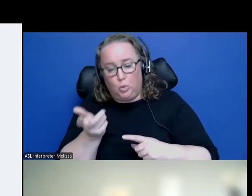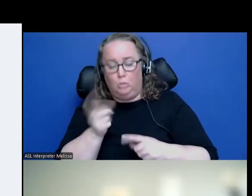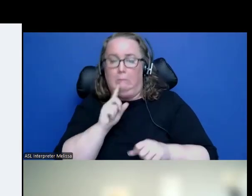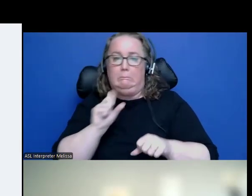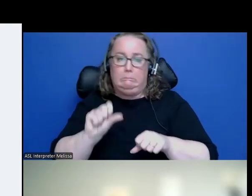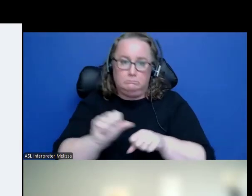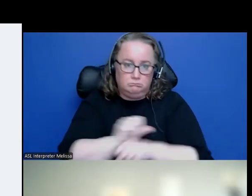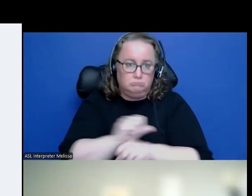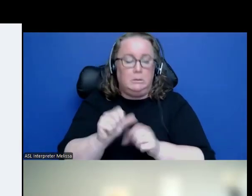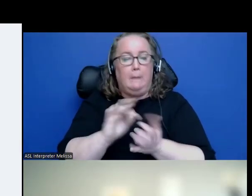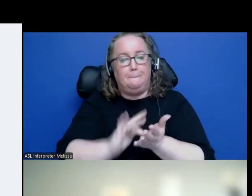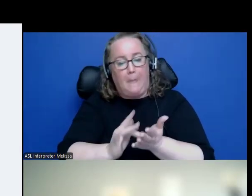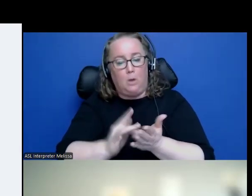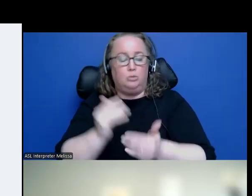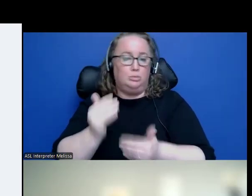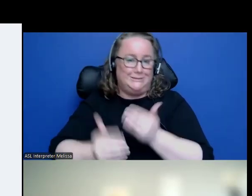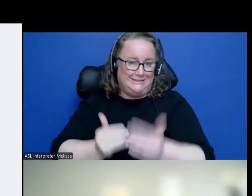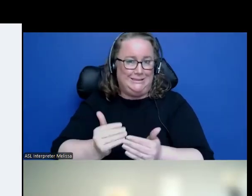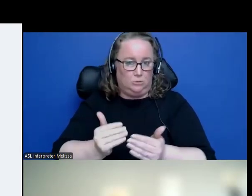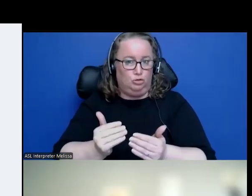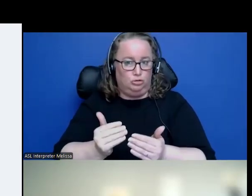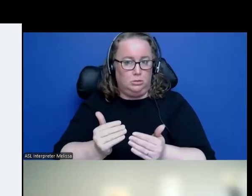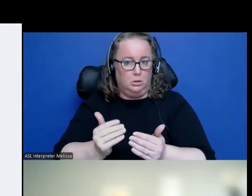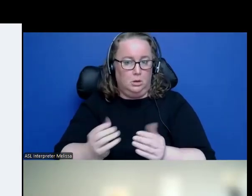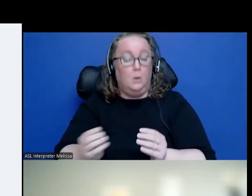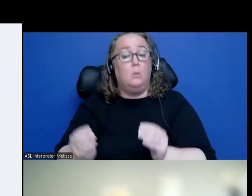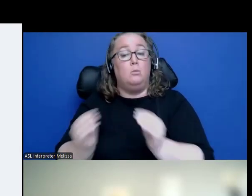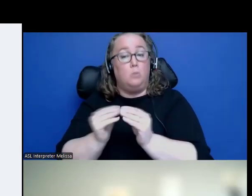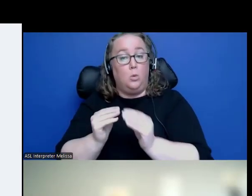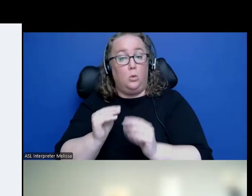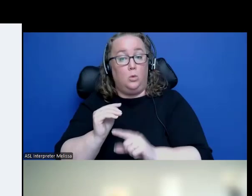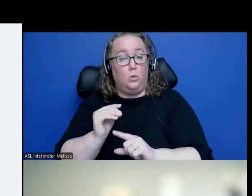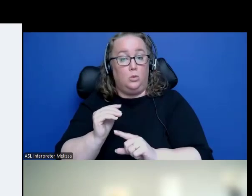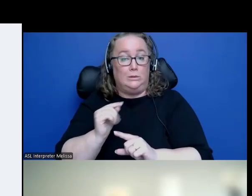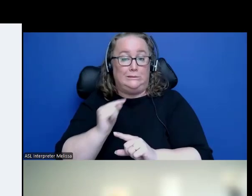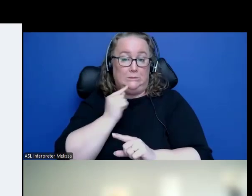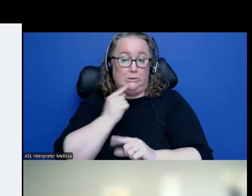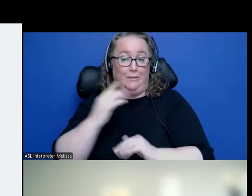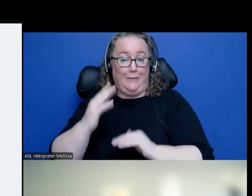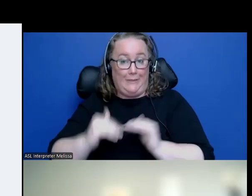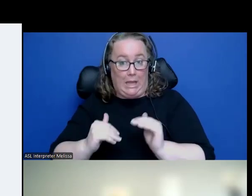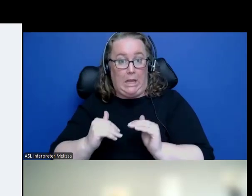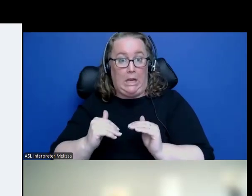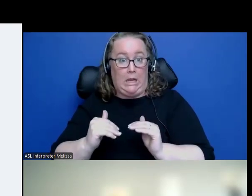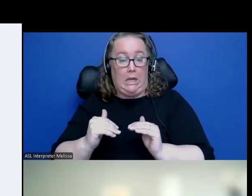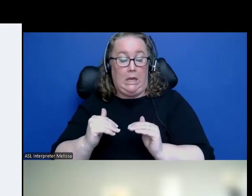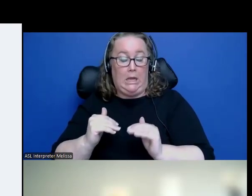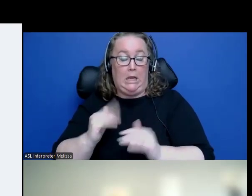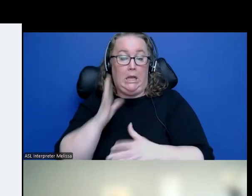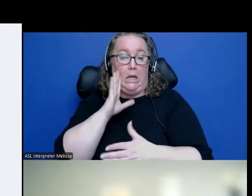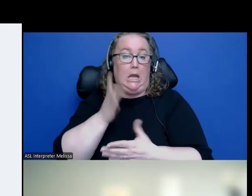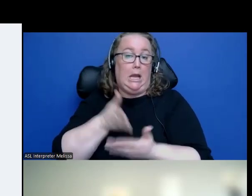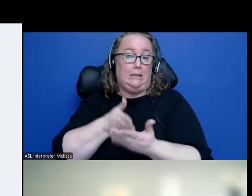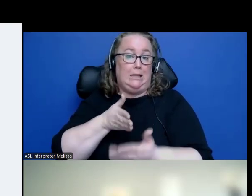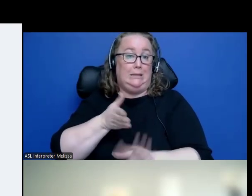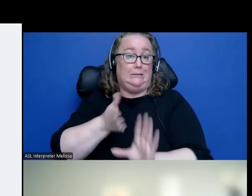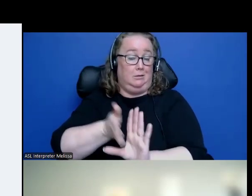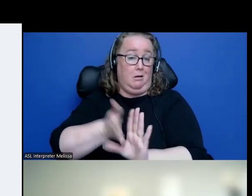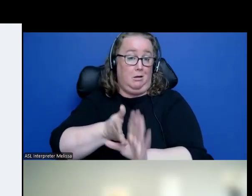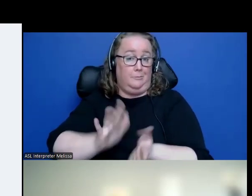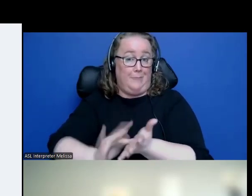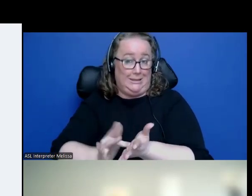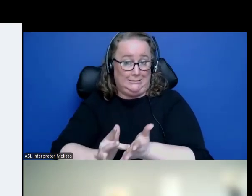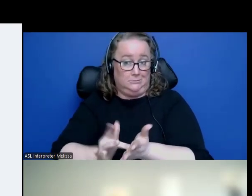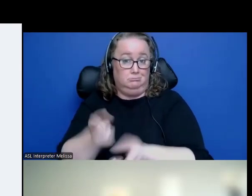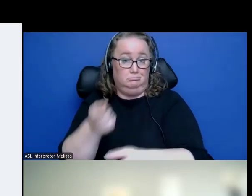procedures which are more intrusive than the forcible injection of antipsychotic medication.